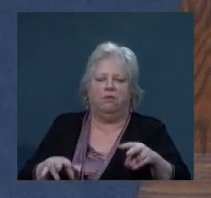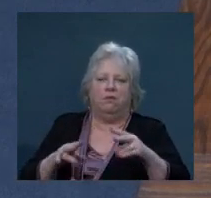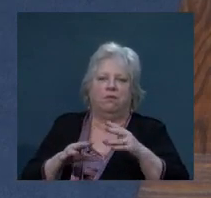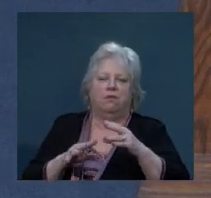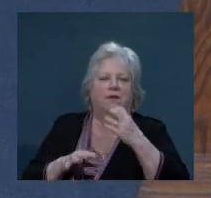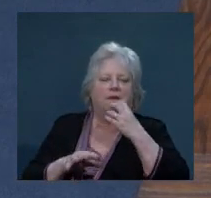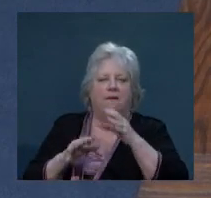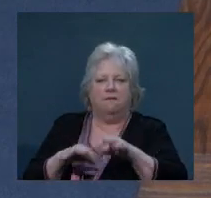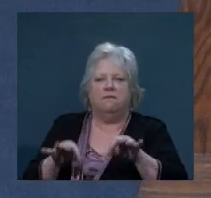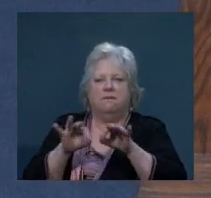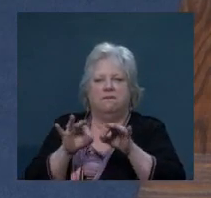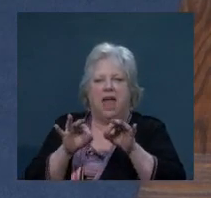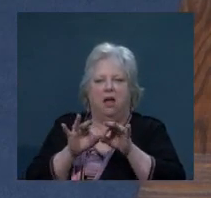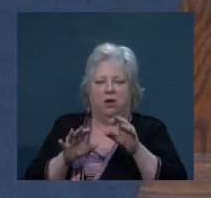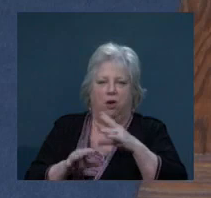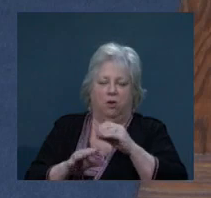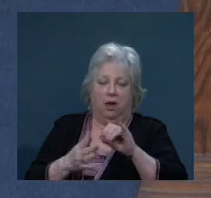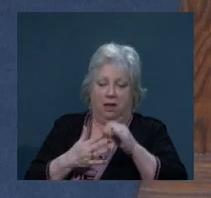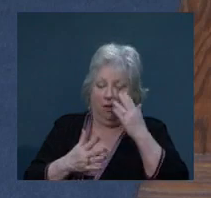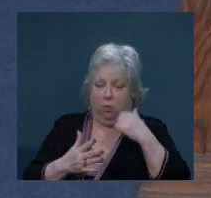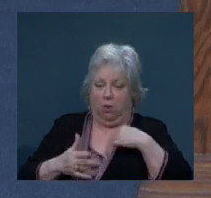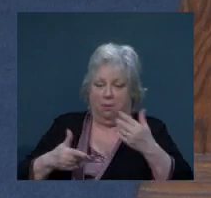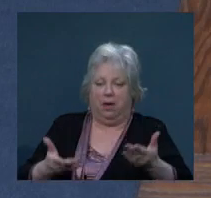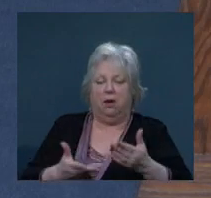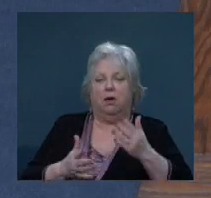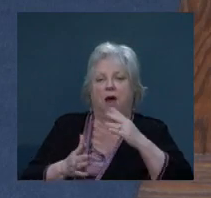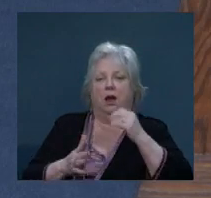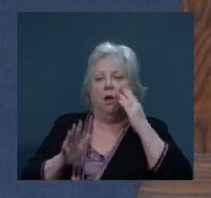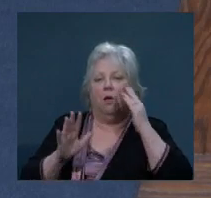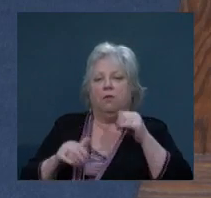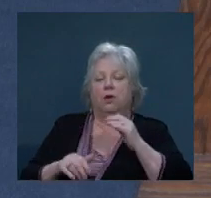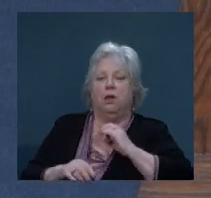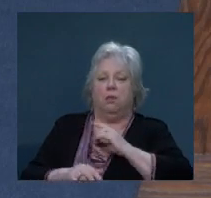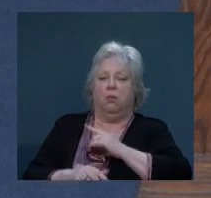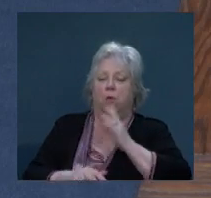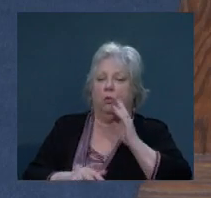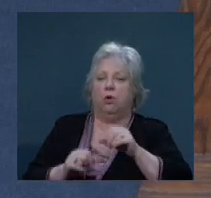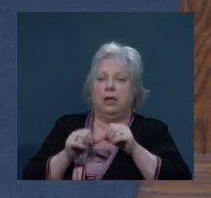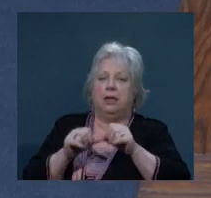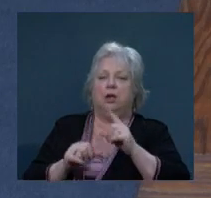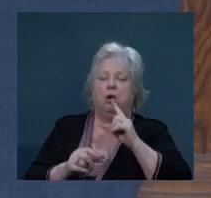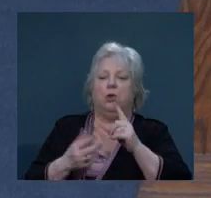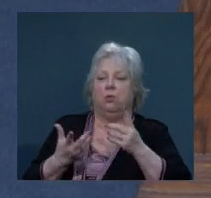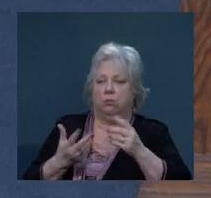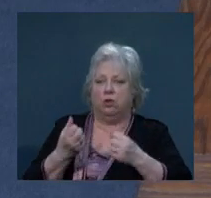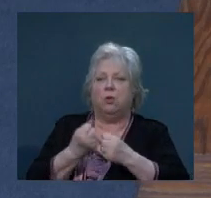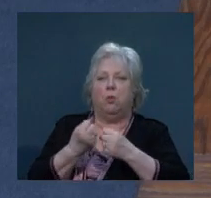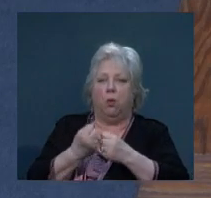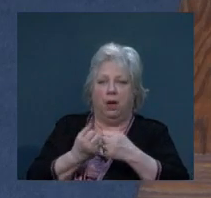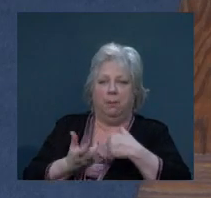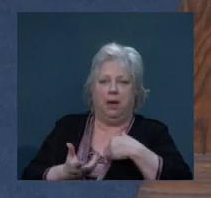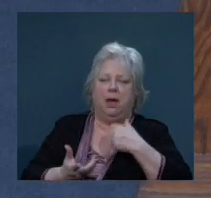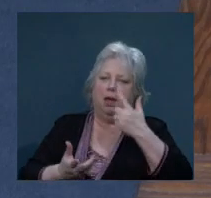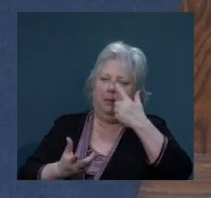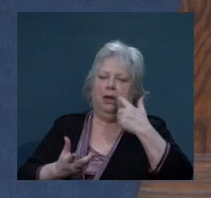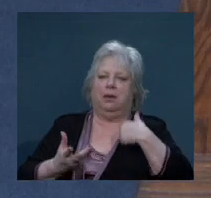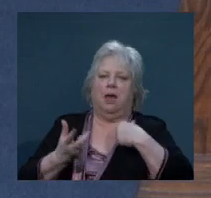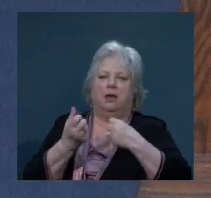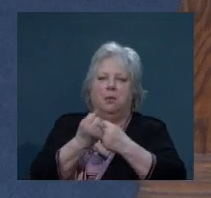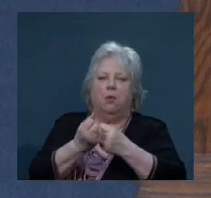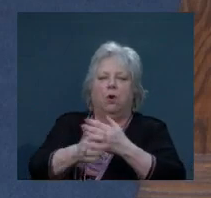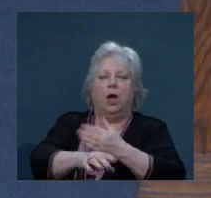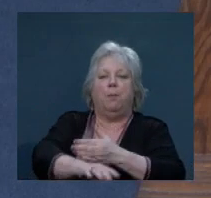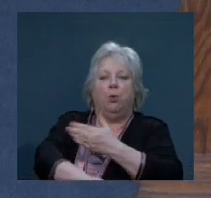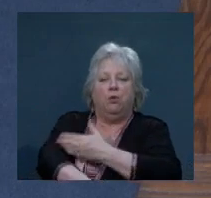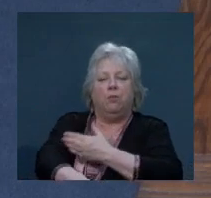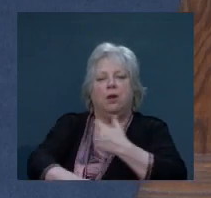And hopefully the board will continue to support me, because I support